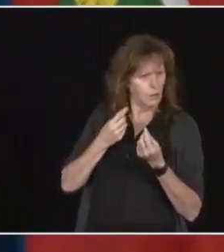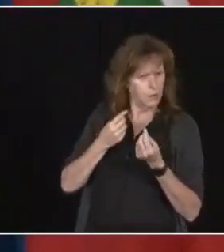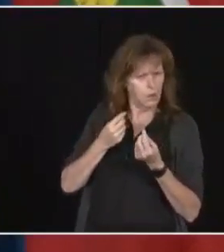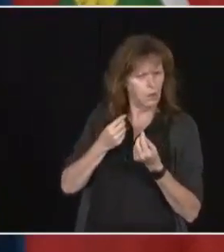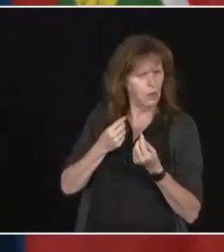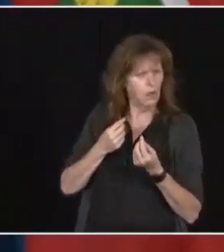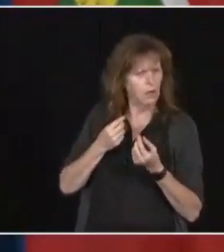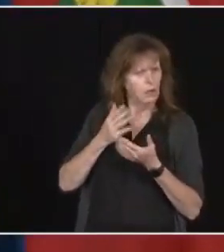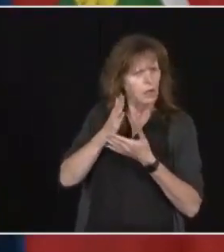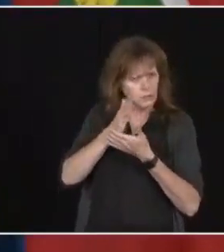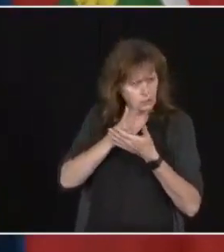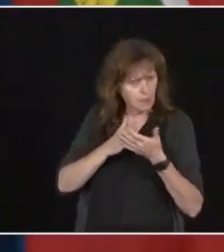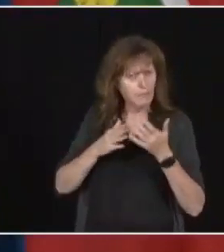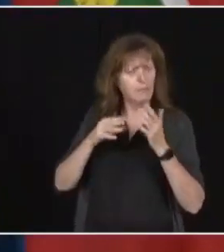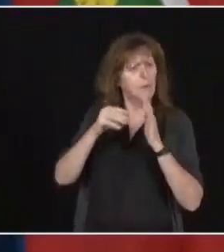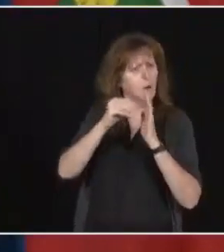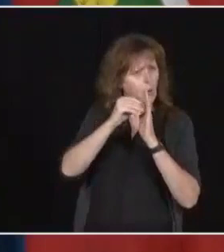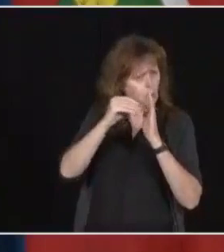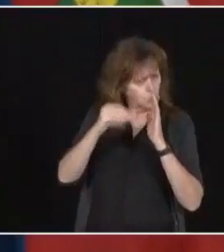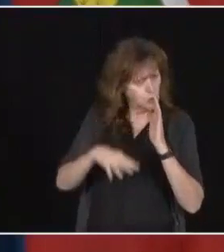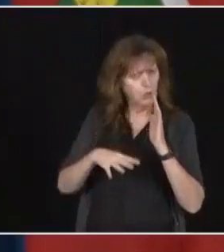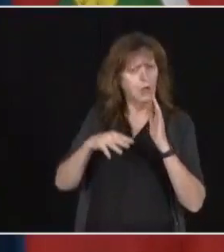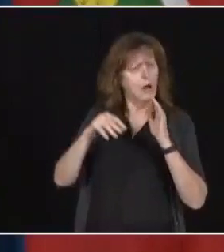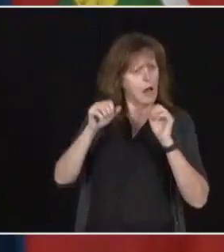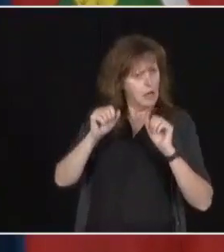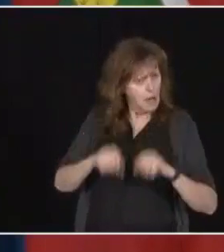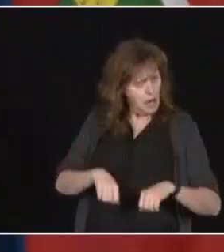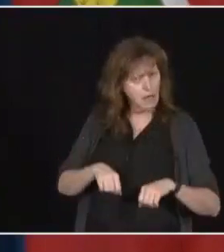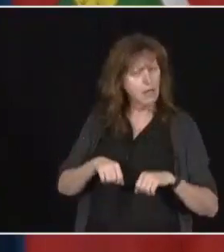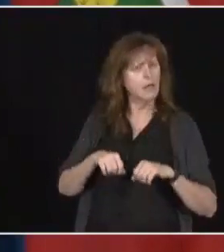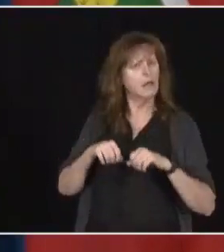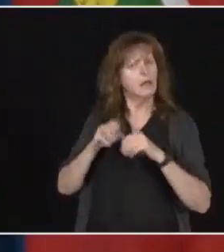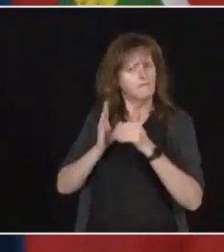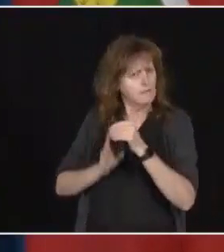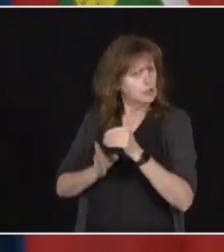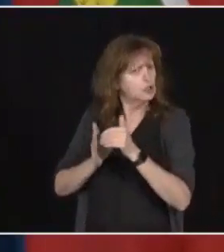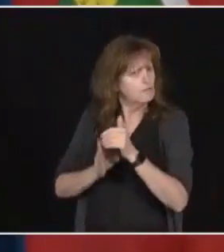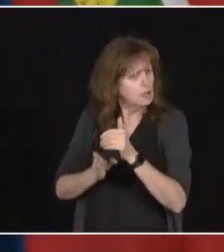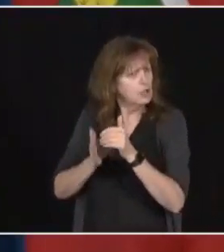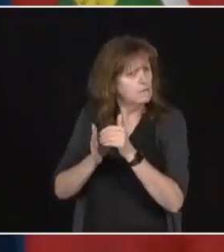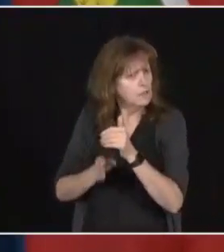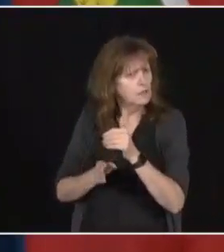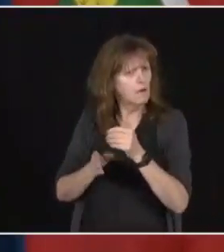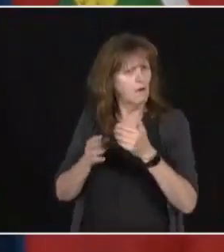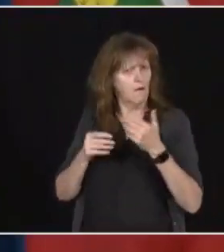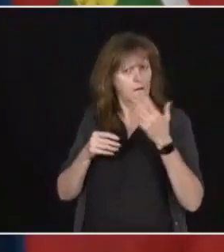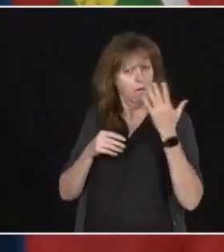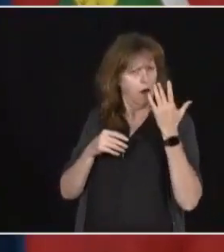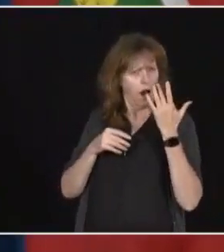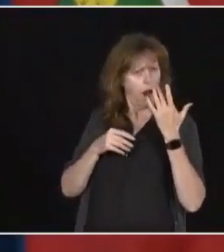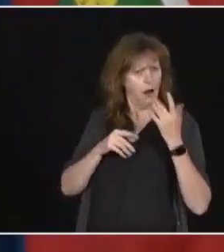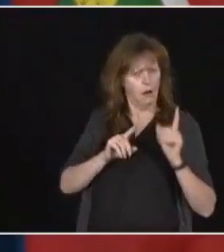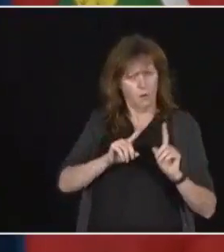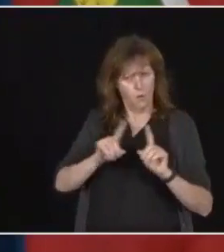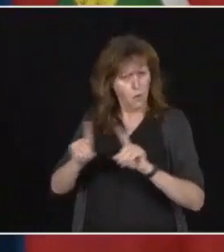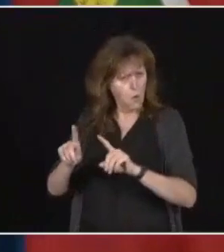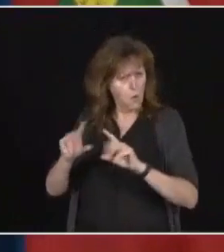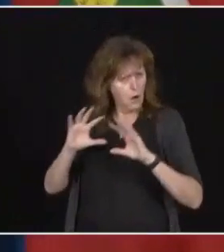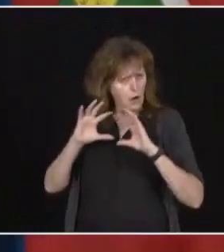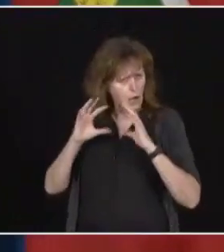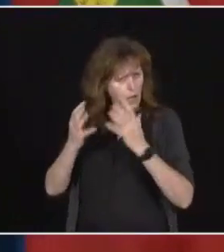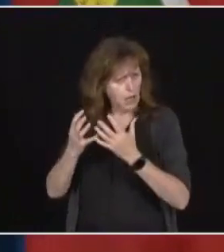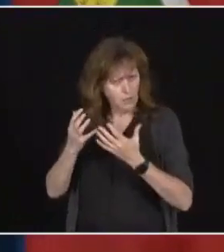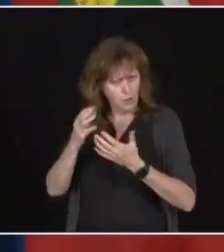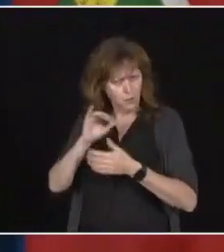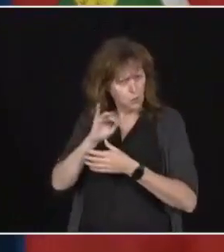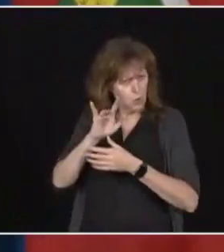students will be able to complete their year by participating in classes July 2nd to the end of September.